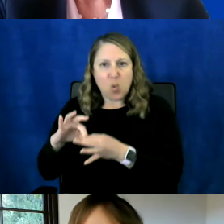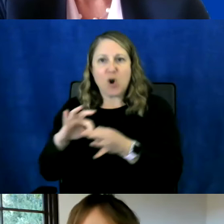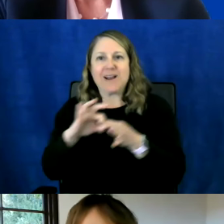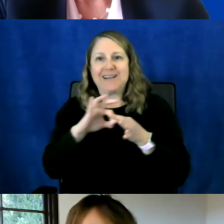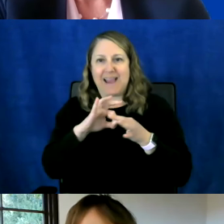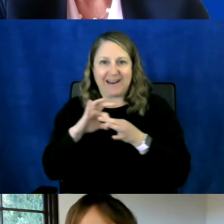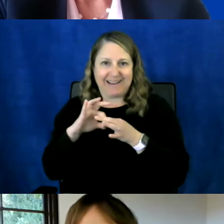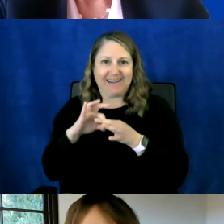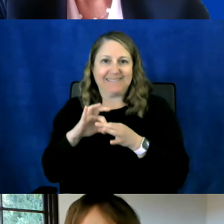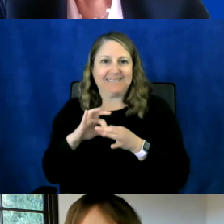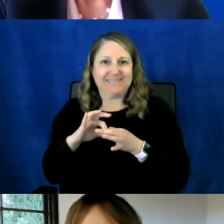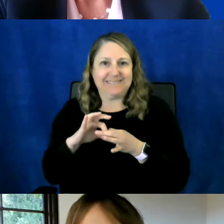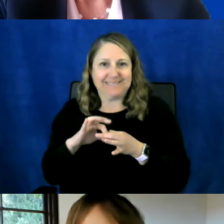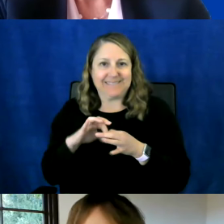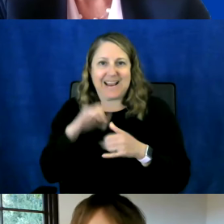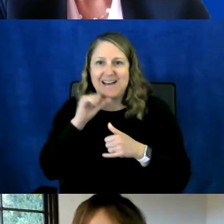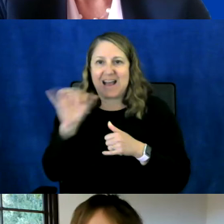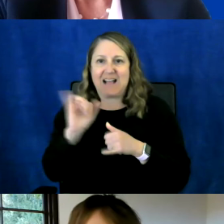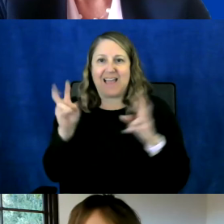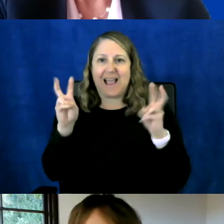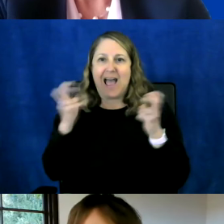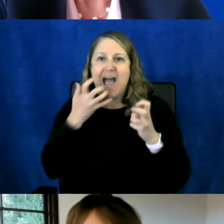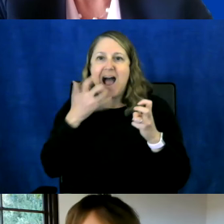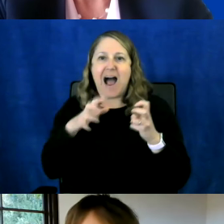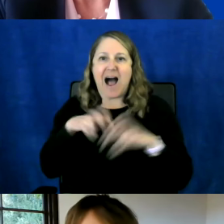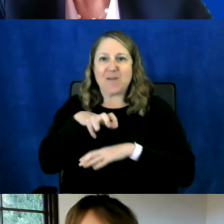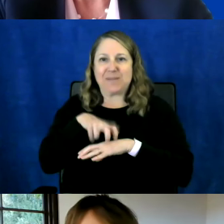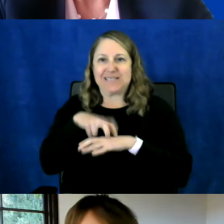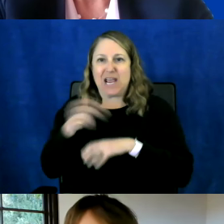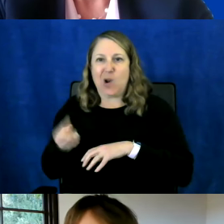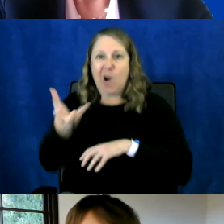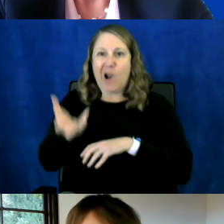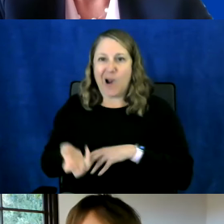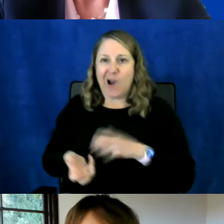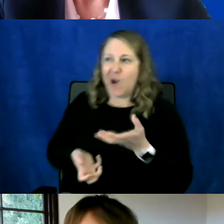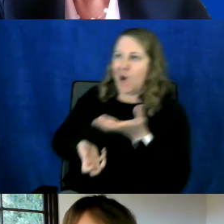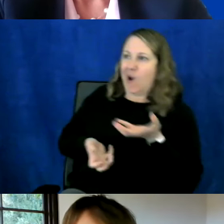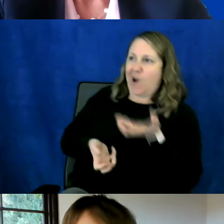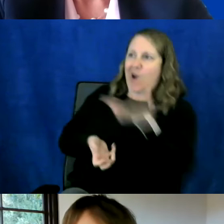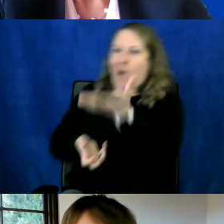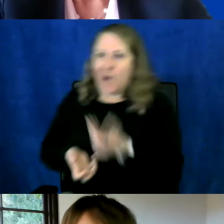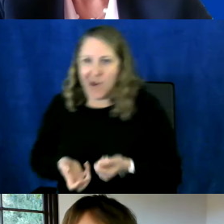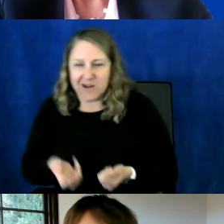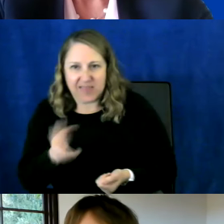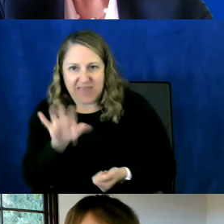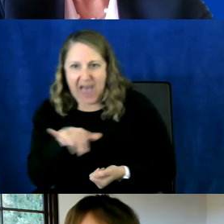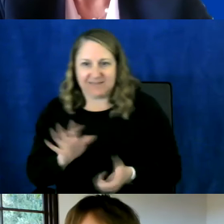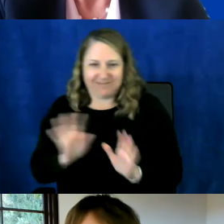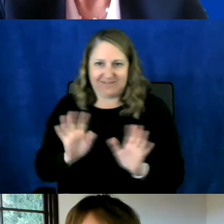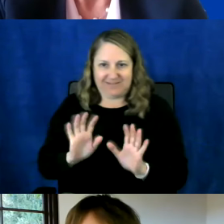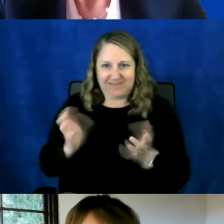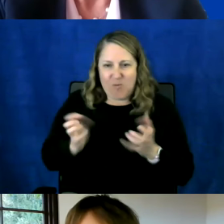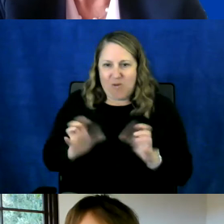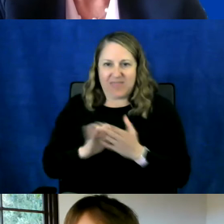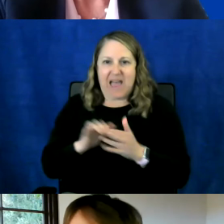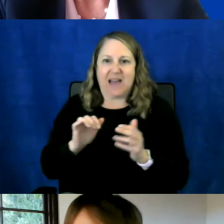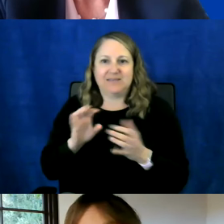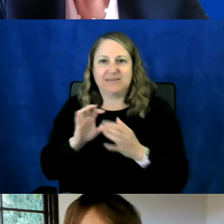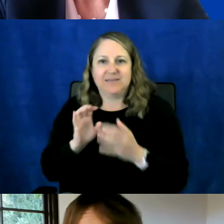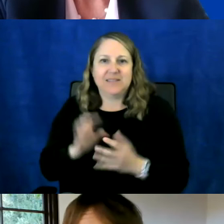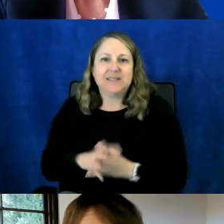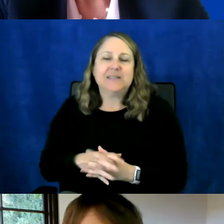of a hot potato approach to services for people with co-occurring mental health and DD.